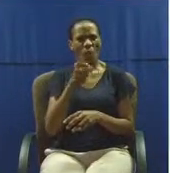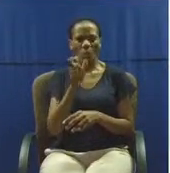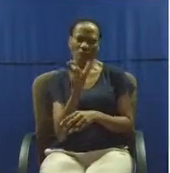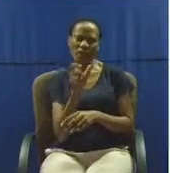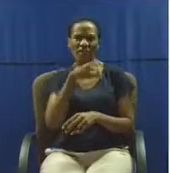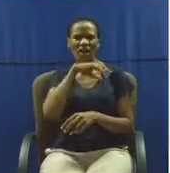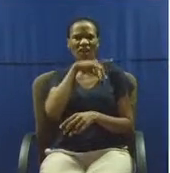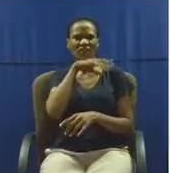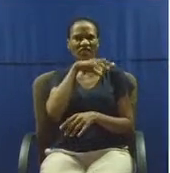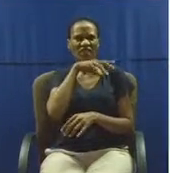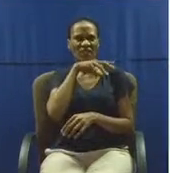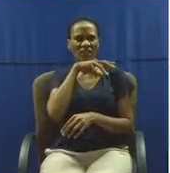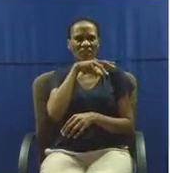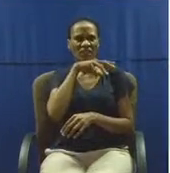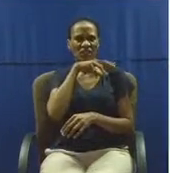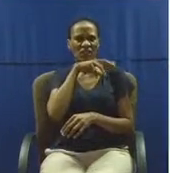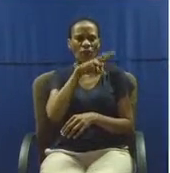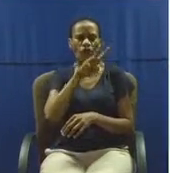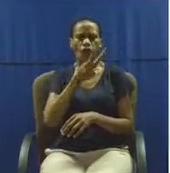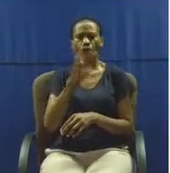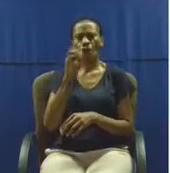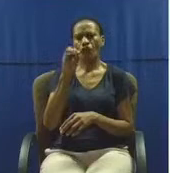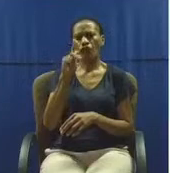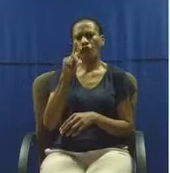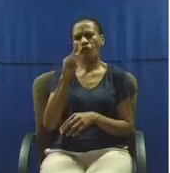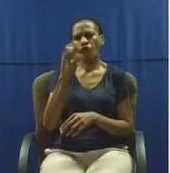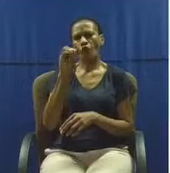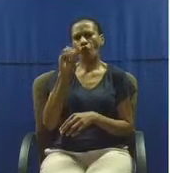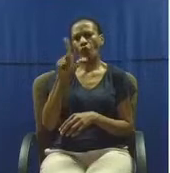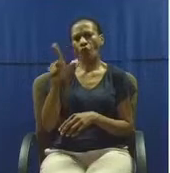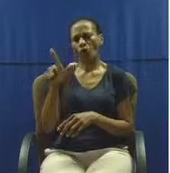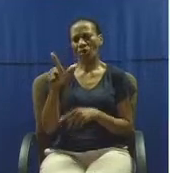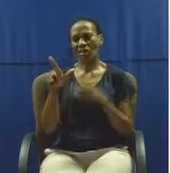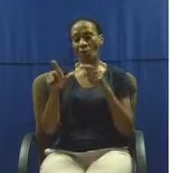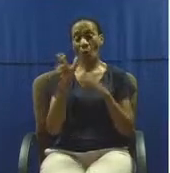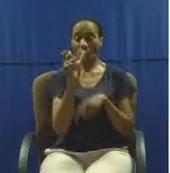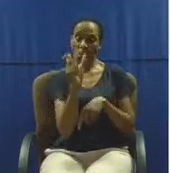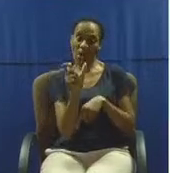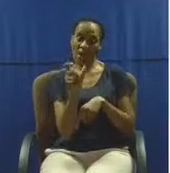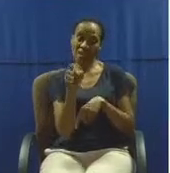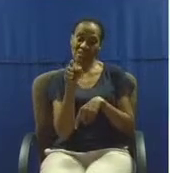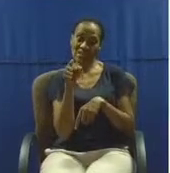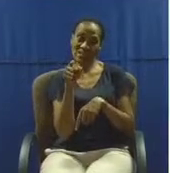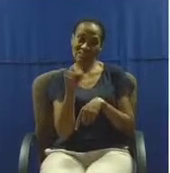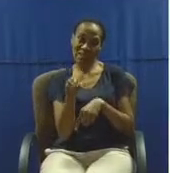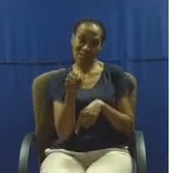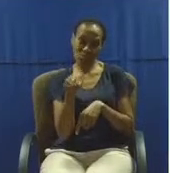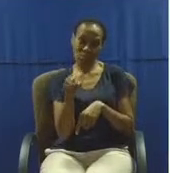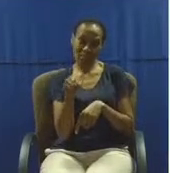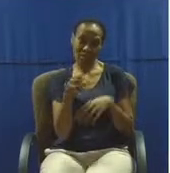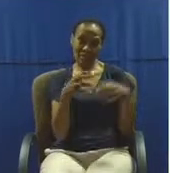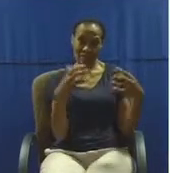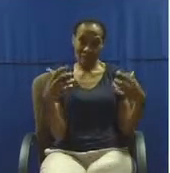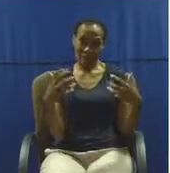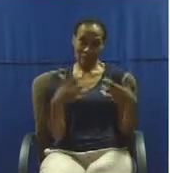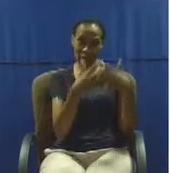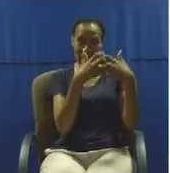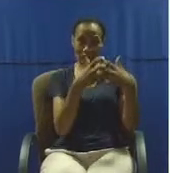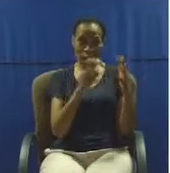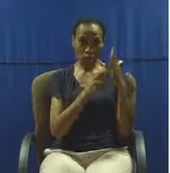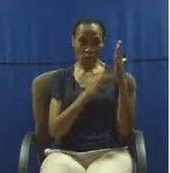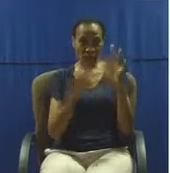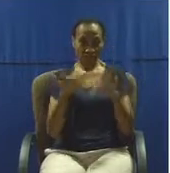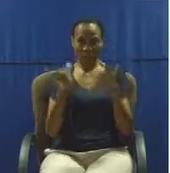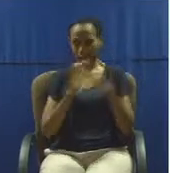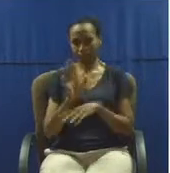they confirmed that indeed it is not parliamentary. You will recall that when the President responded to a follow-up question by the Honorable